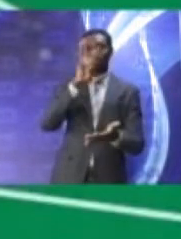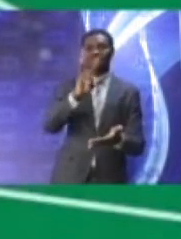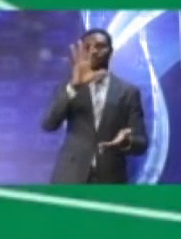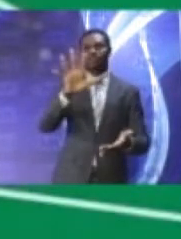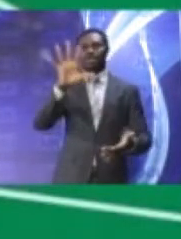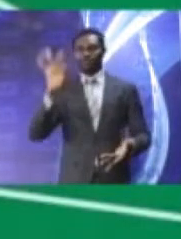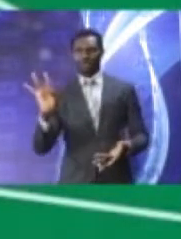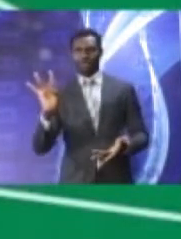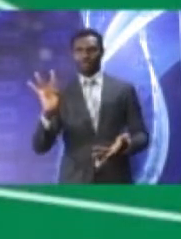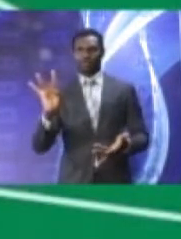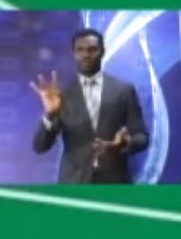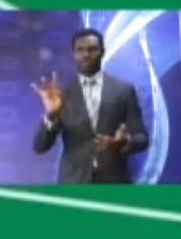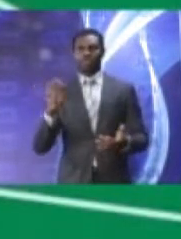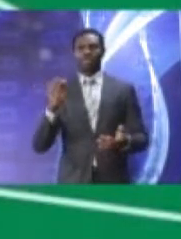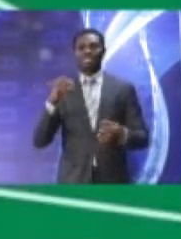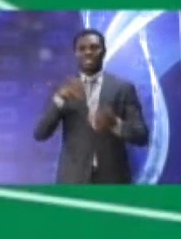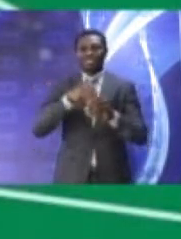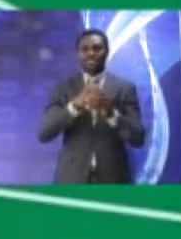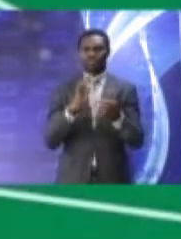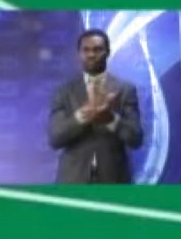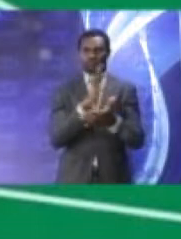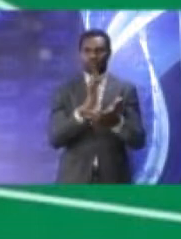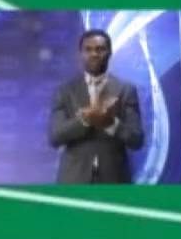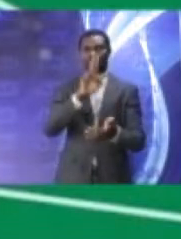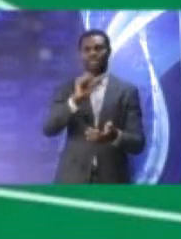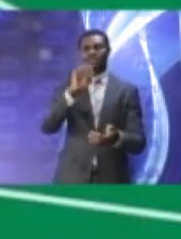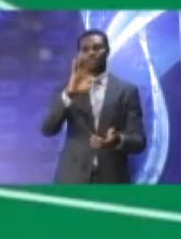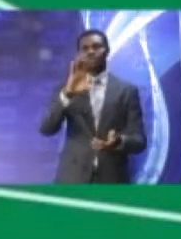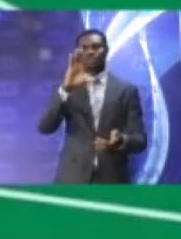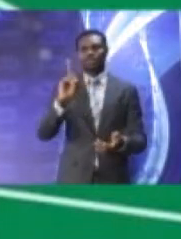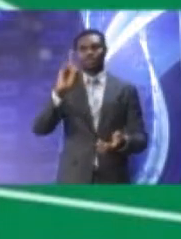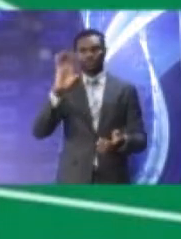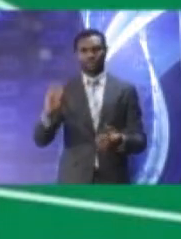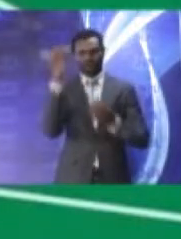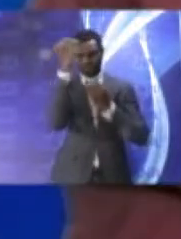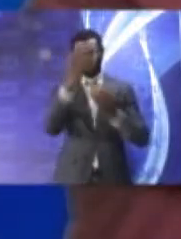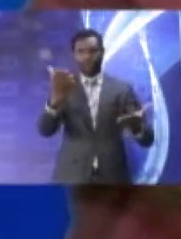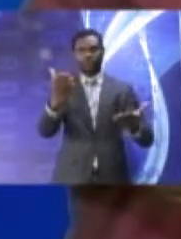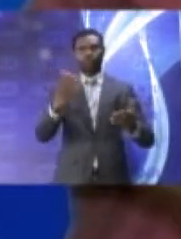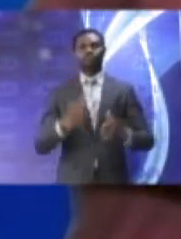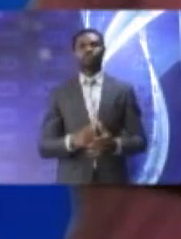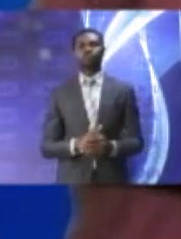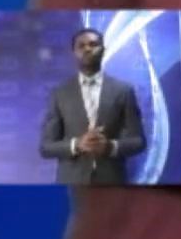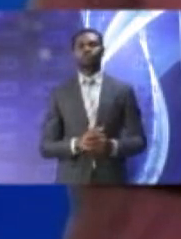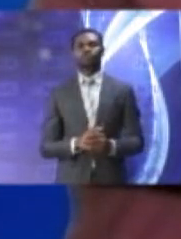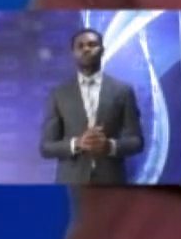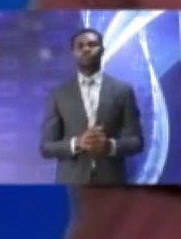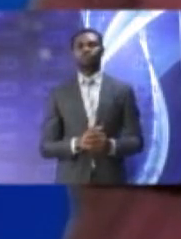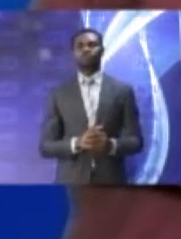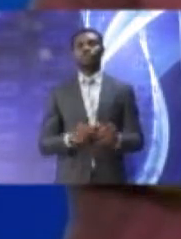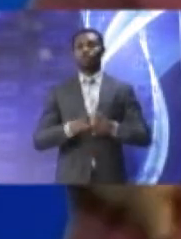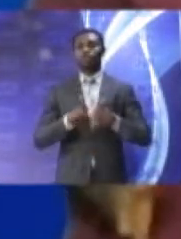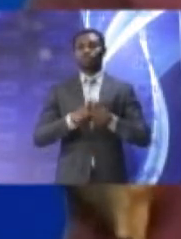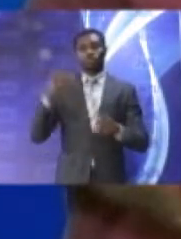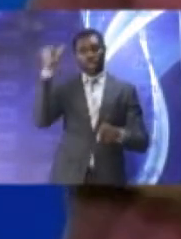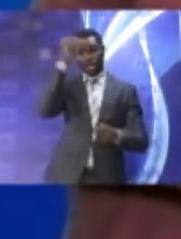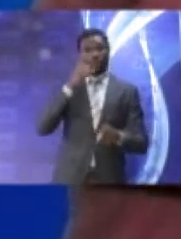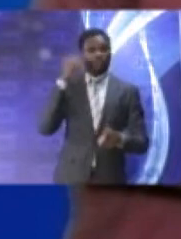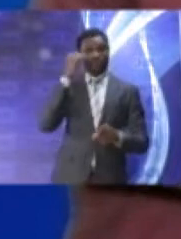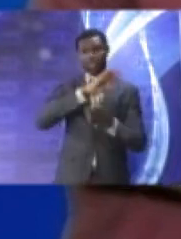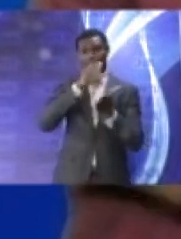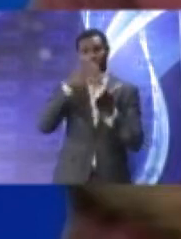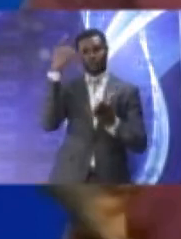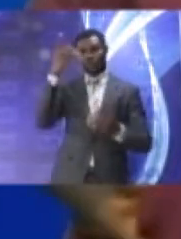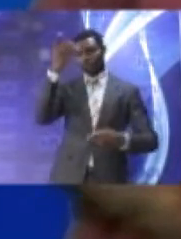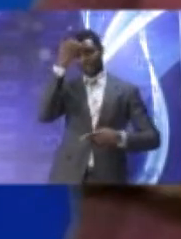16,658, as published by the Nigeria Center for Disease Control, NCDC. Meanwhile, the Africa Center for Disease Control